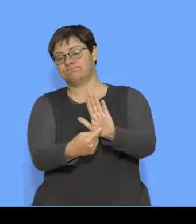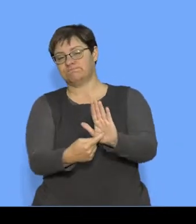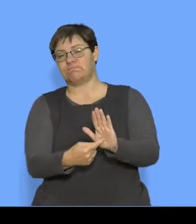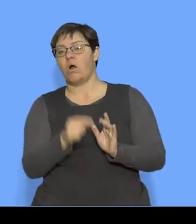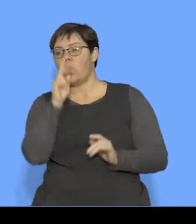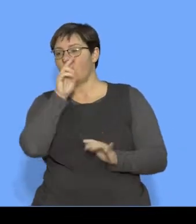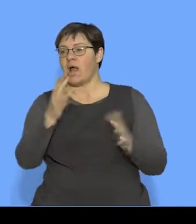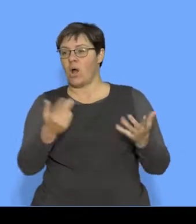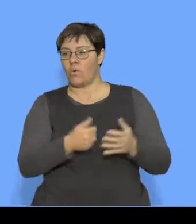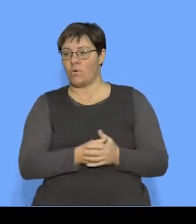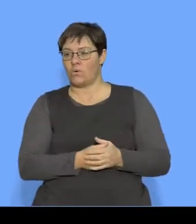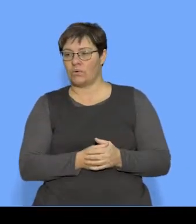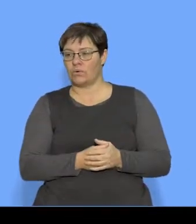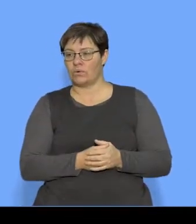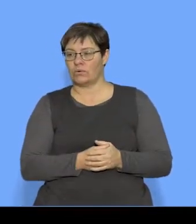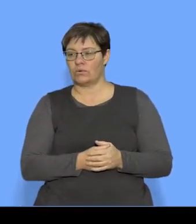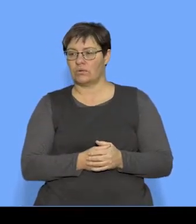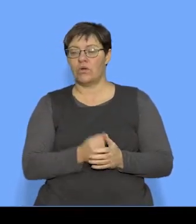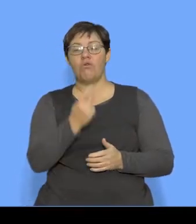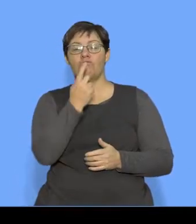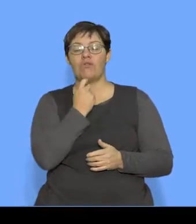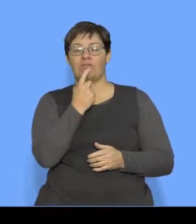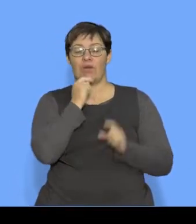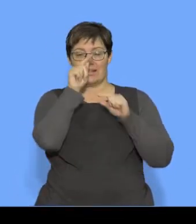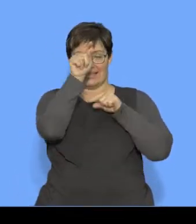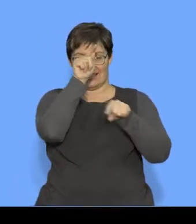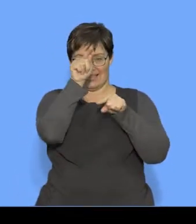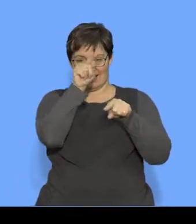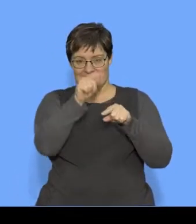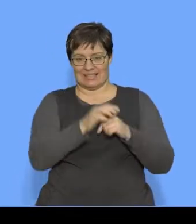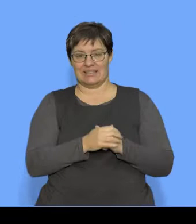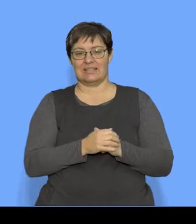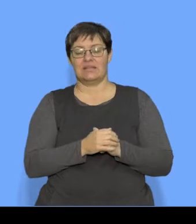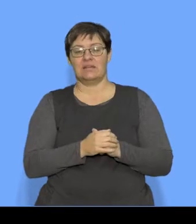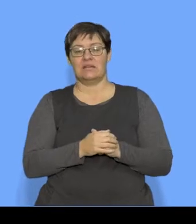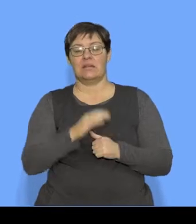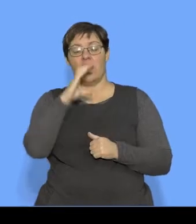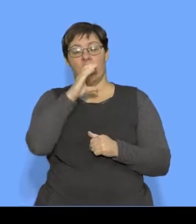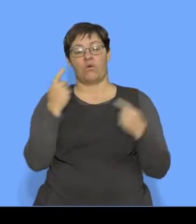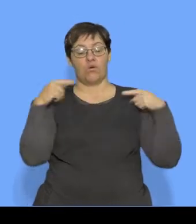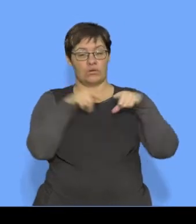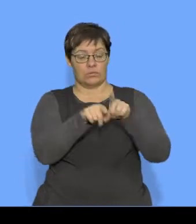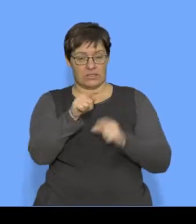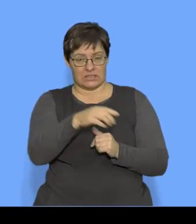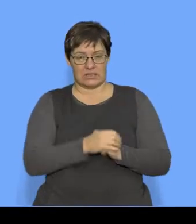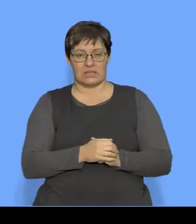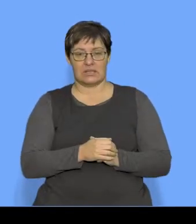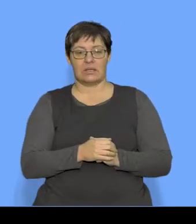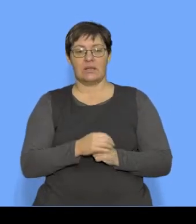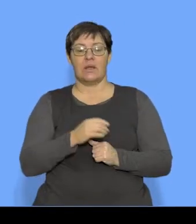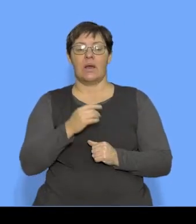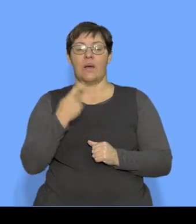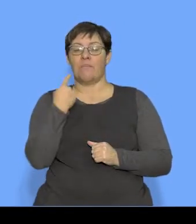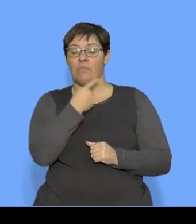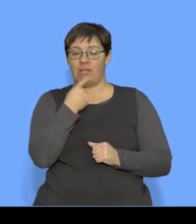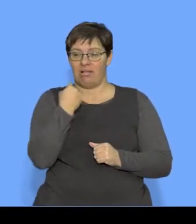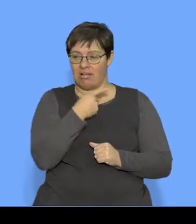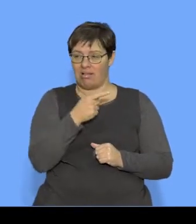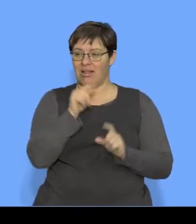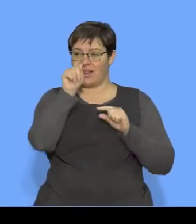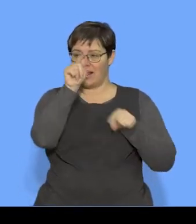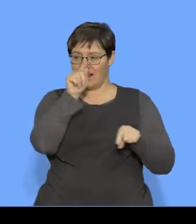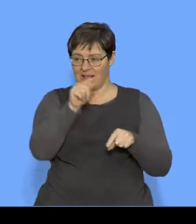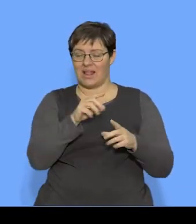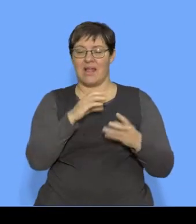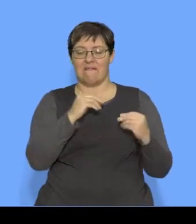how these angles look, remember the red and the red there will be the corresponding angles. The purple and the purple will